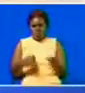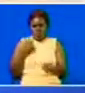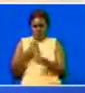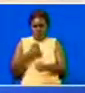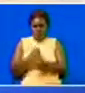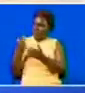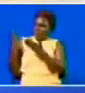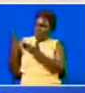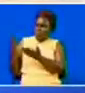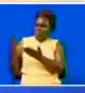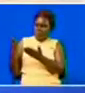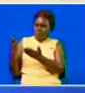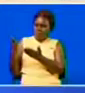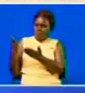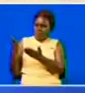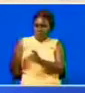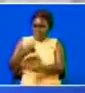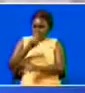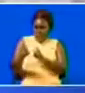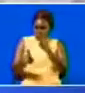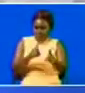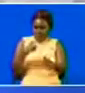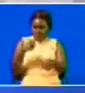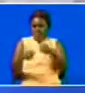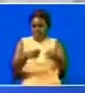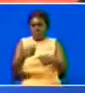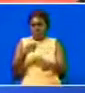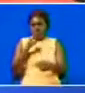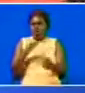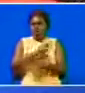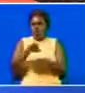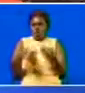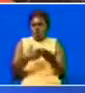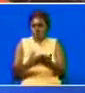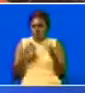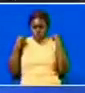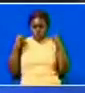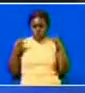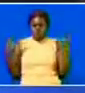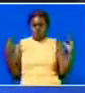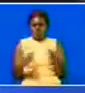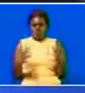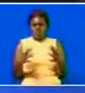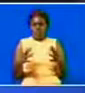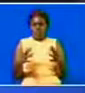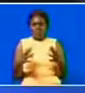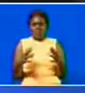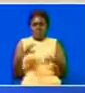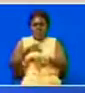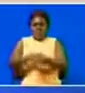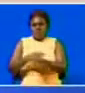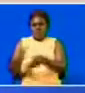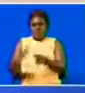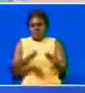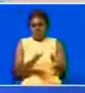here, they undergo a rigorous vetting process. However, not everyone in the host community has seized the opportunity.